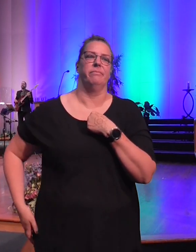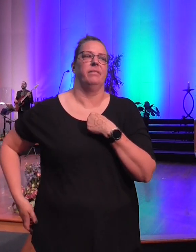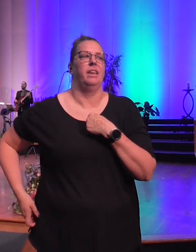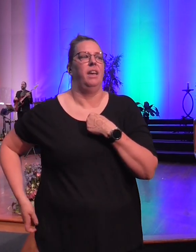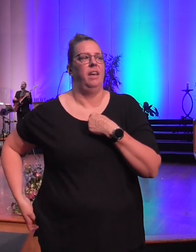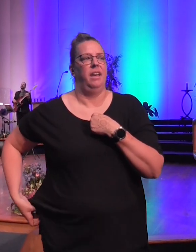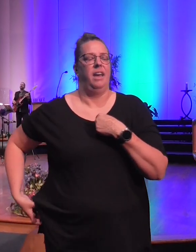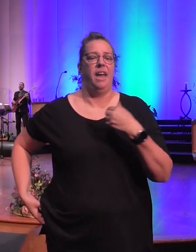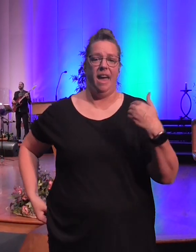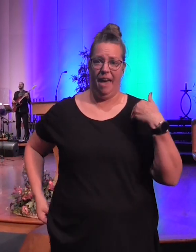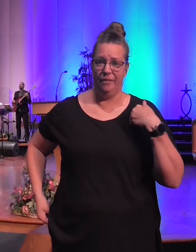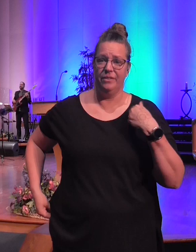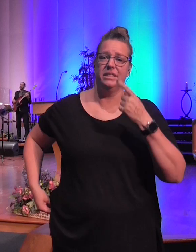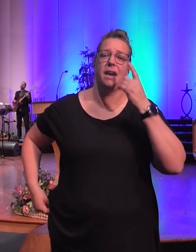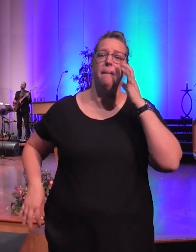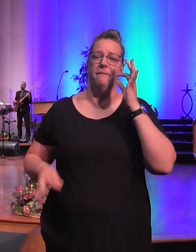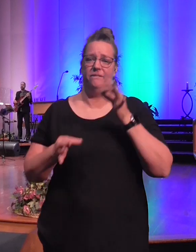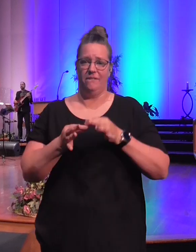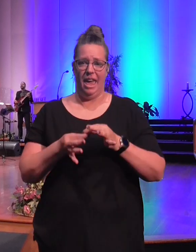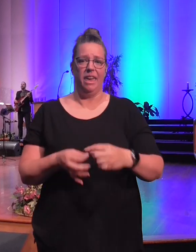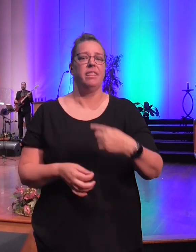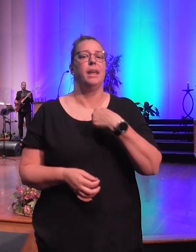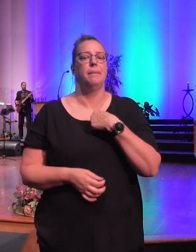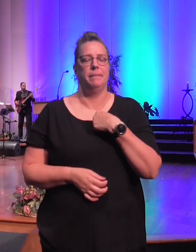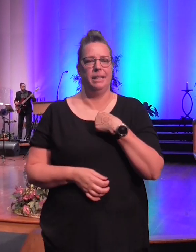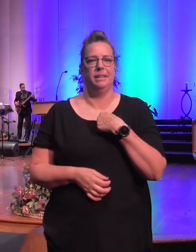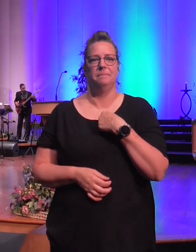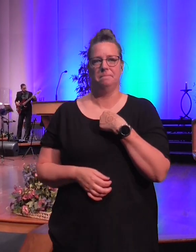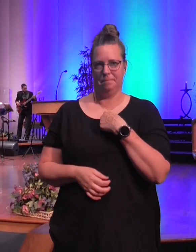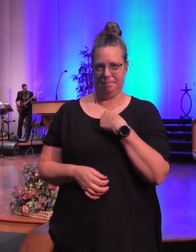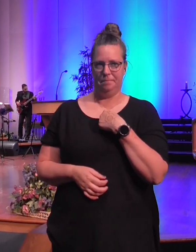Have a little faith in me.